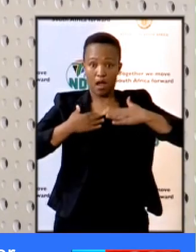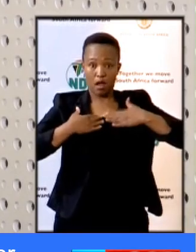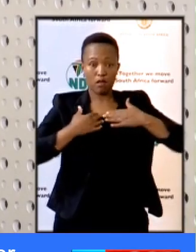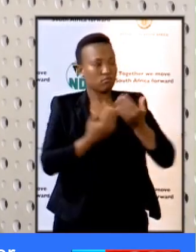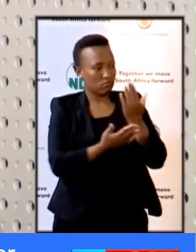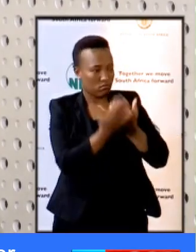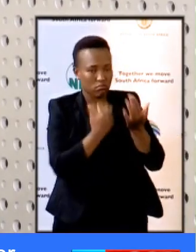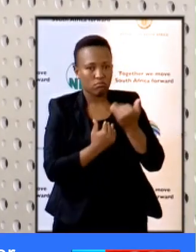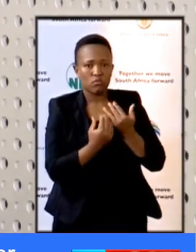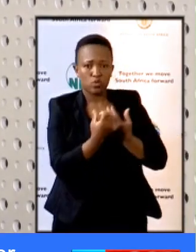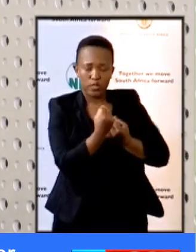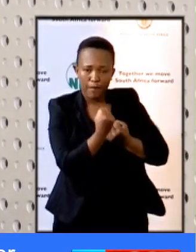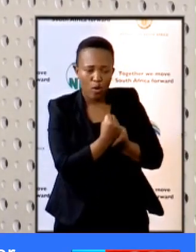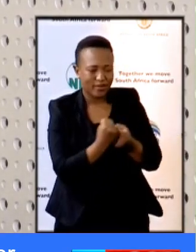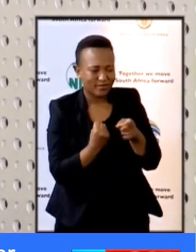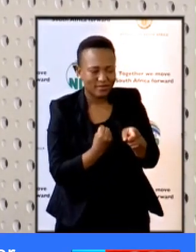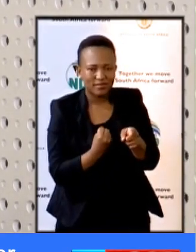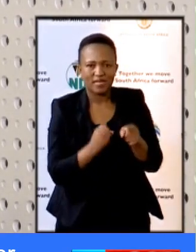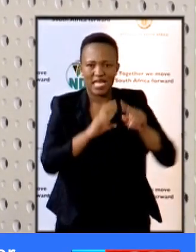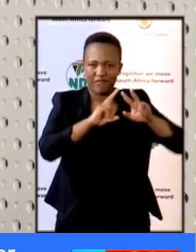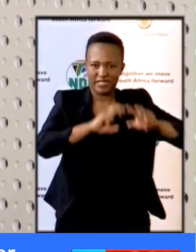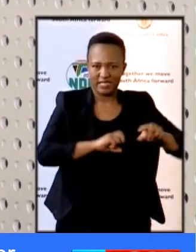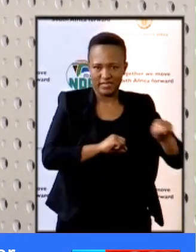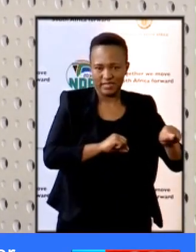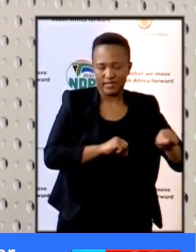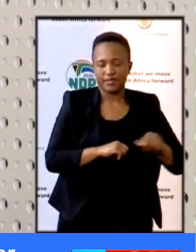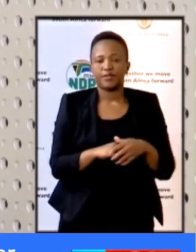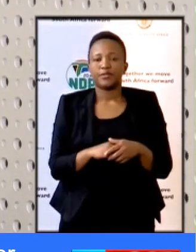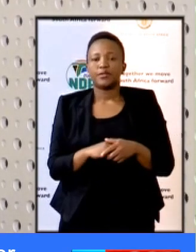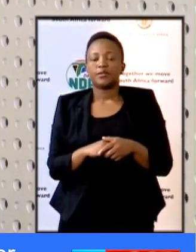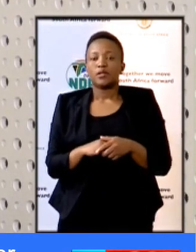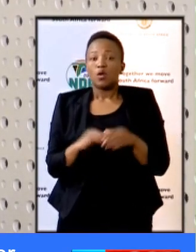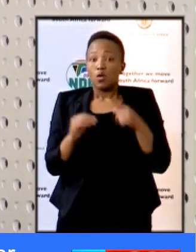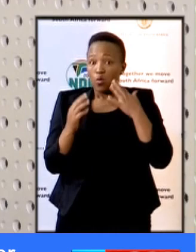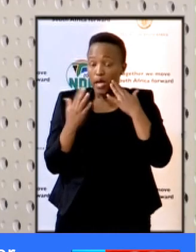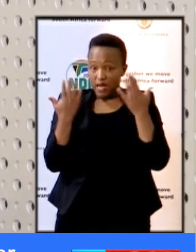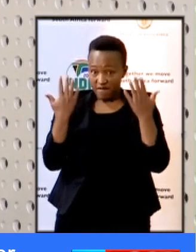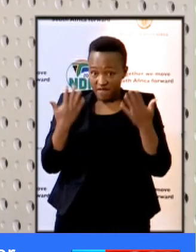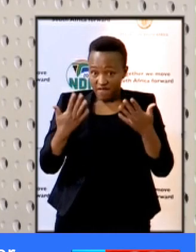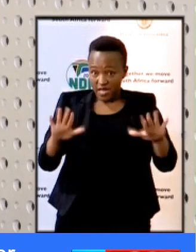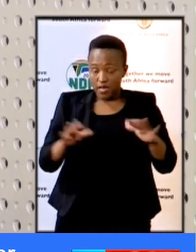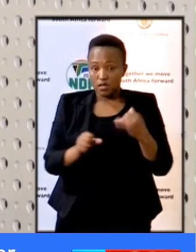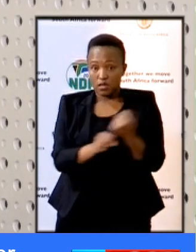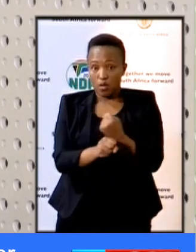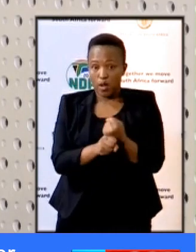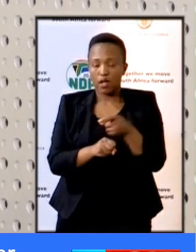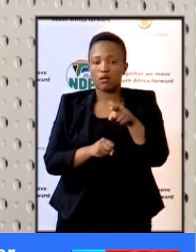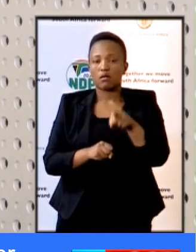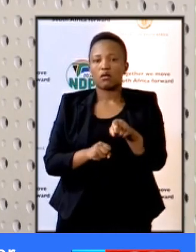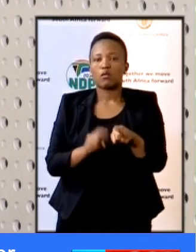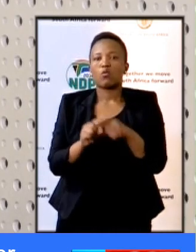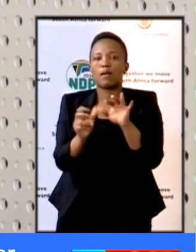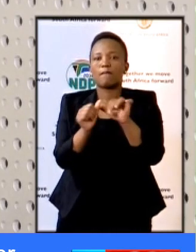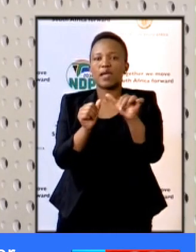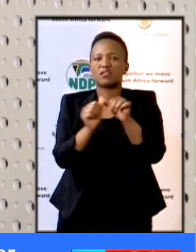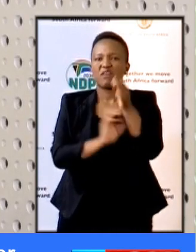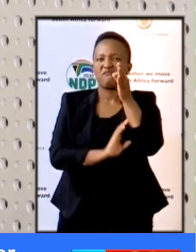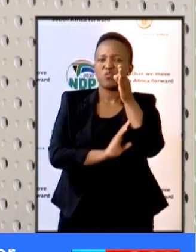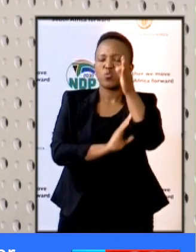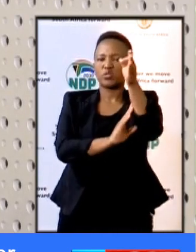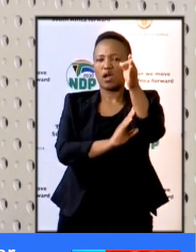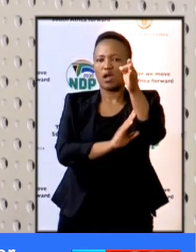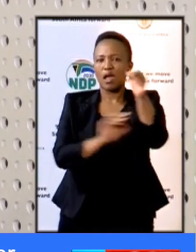to support these efforts. Once completed, this work should help us to better plan future